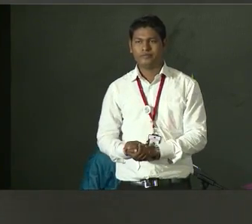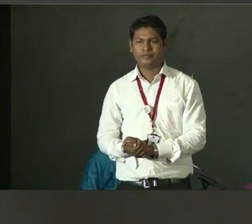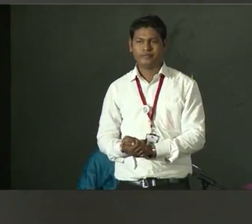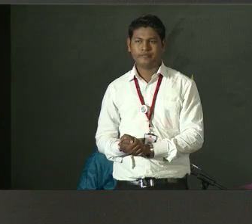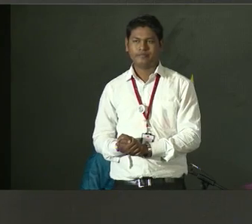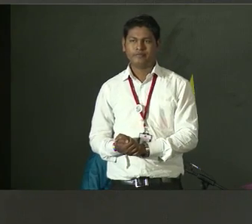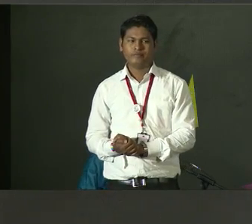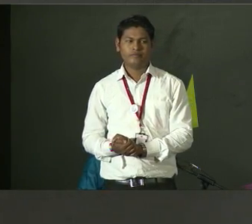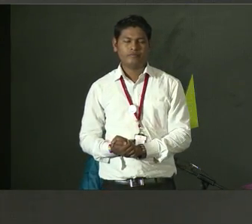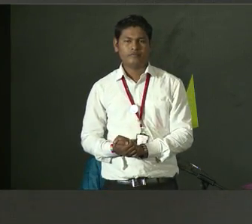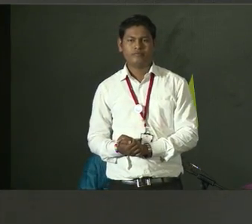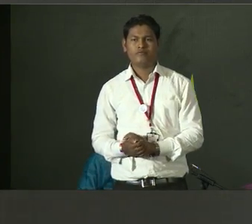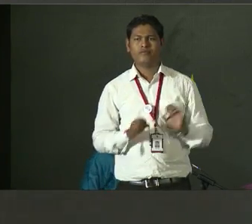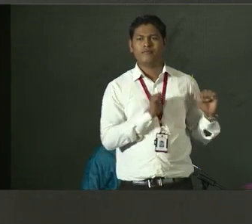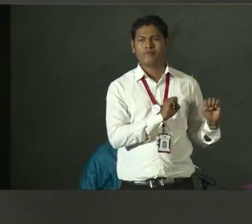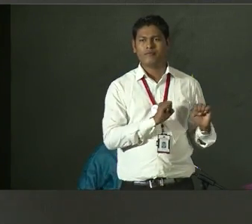For me,